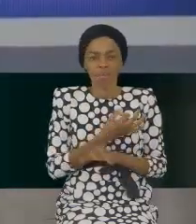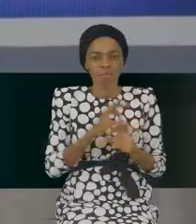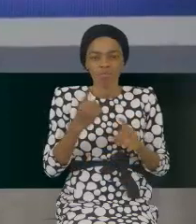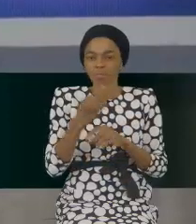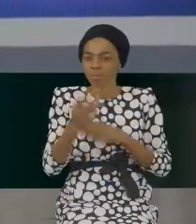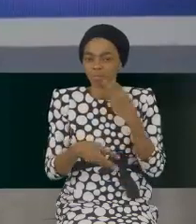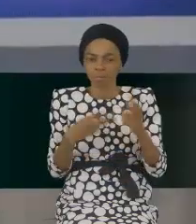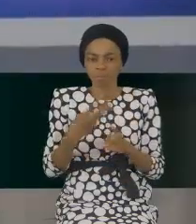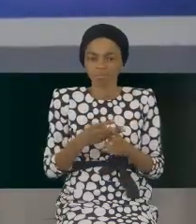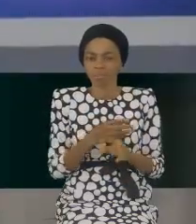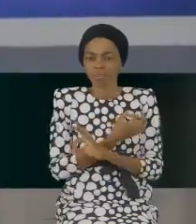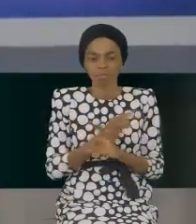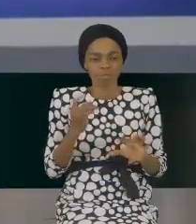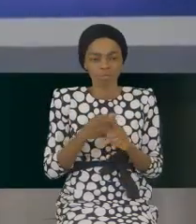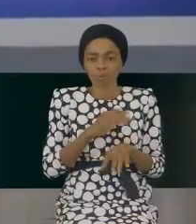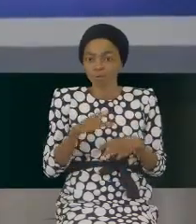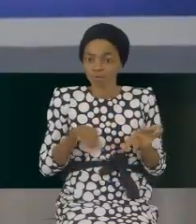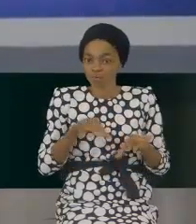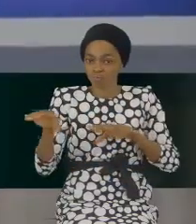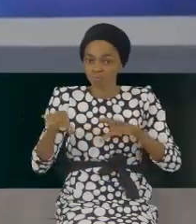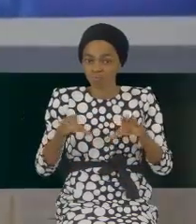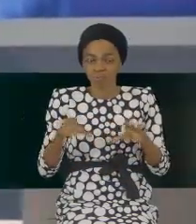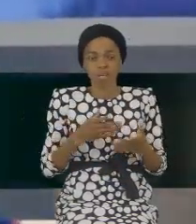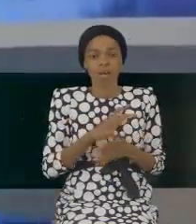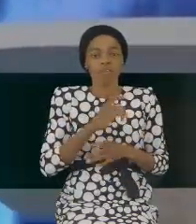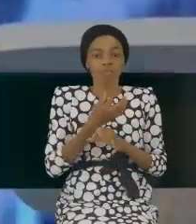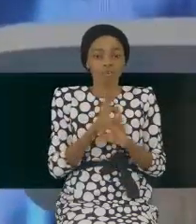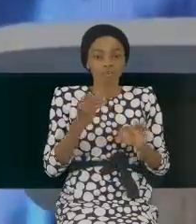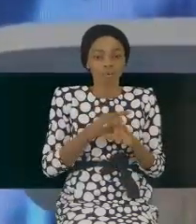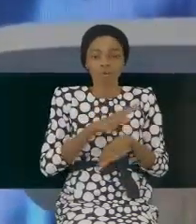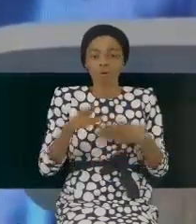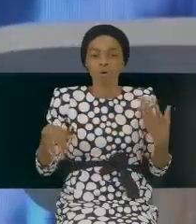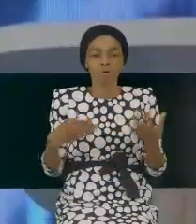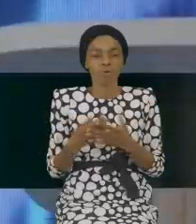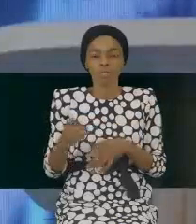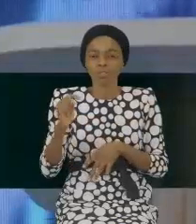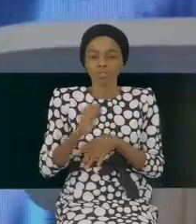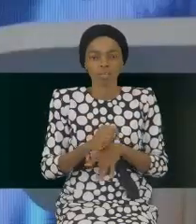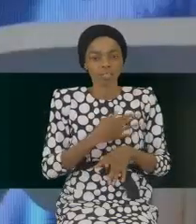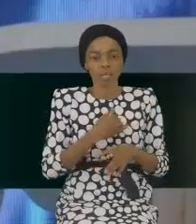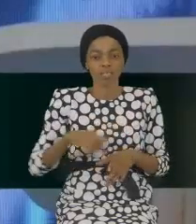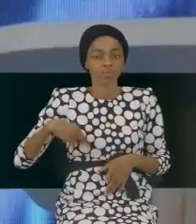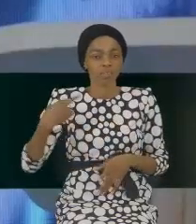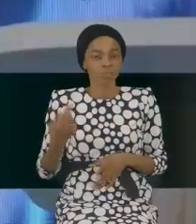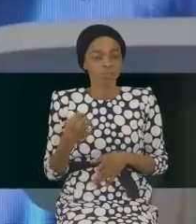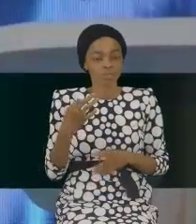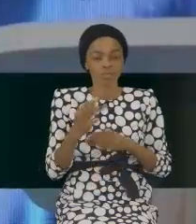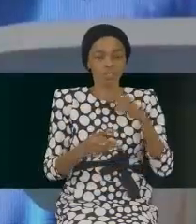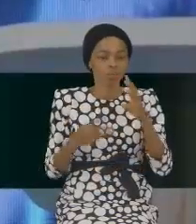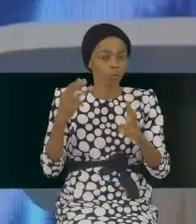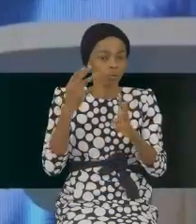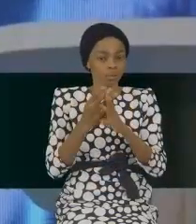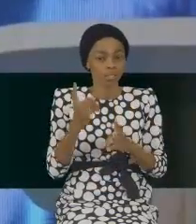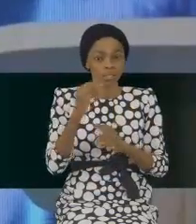world, free from the practices, and free from the traditions and the religion of the world. The world